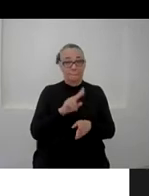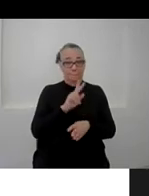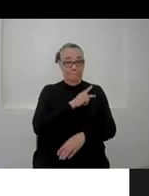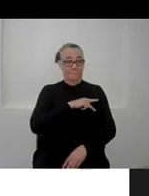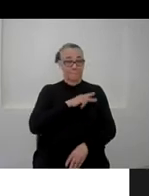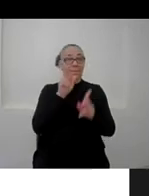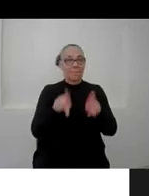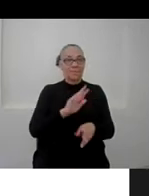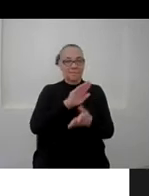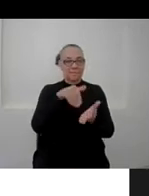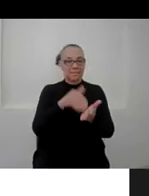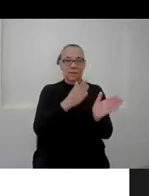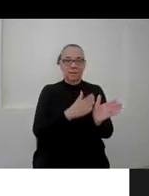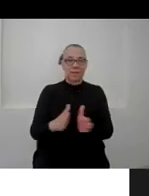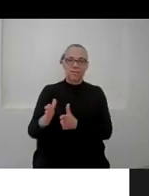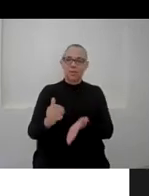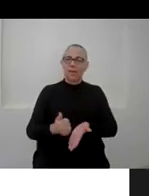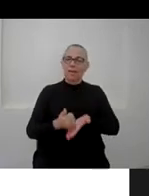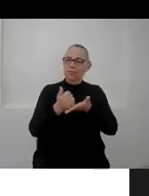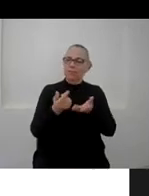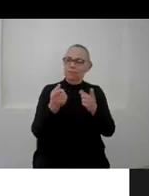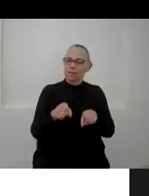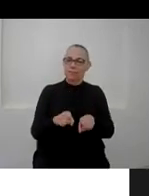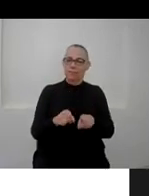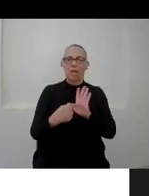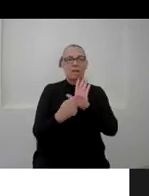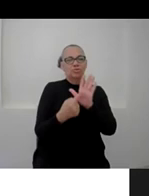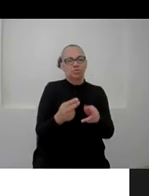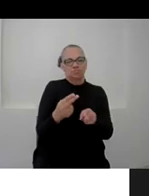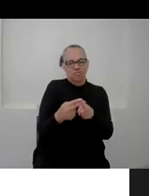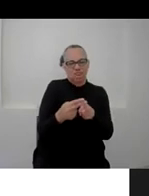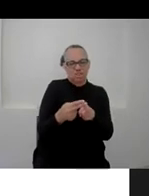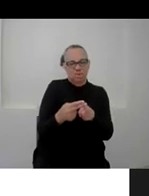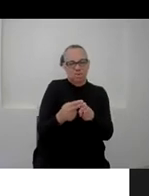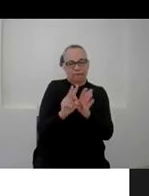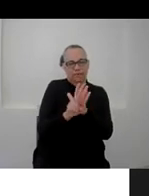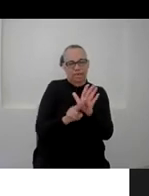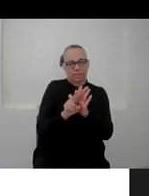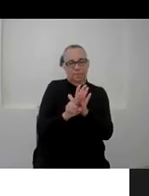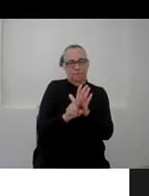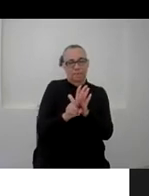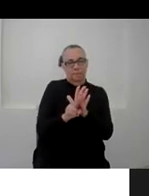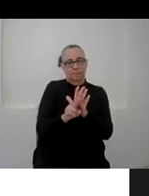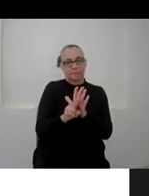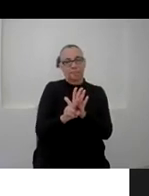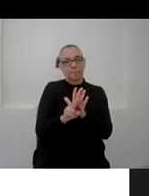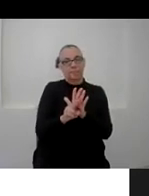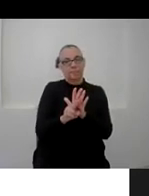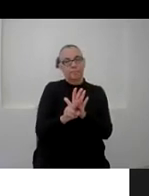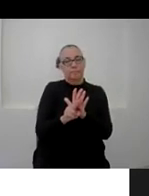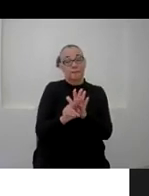for making that happen. So I'm going to show a very short clip of person-centred planning in